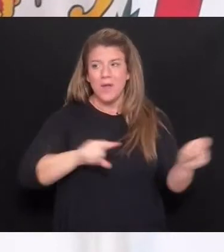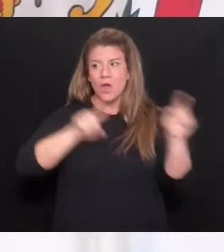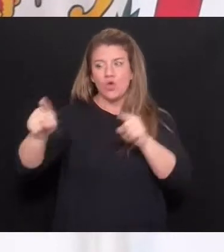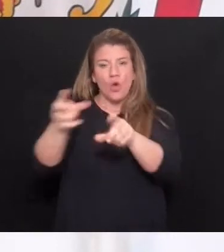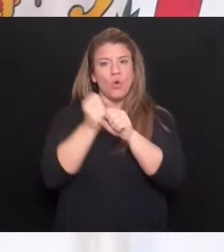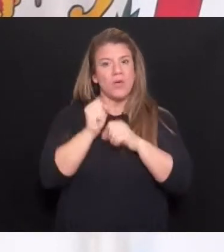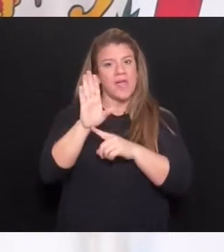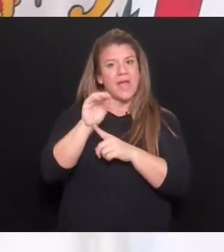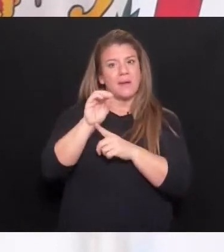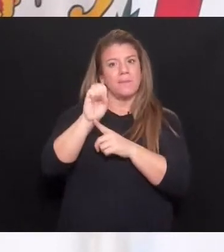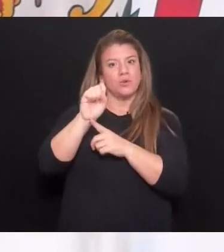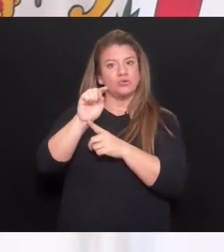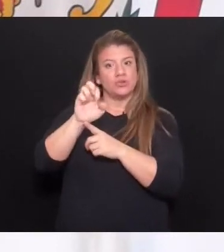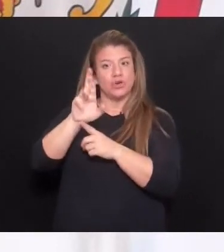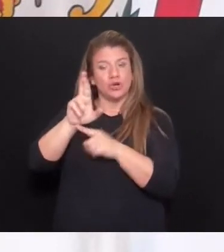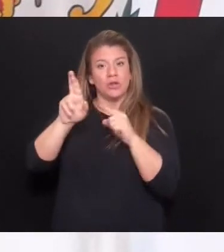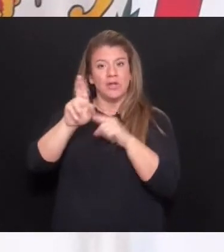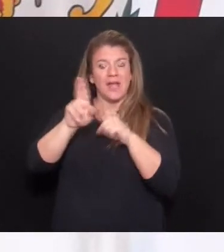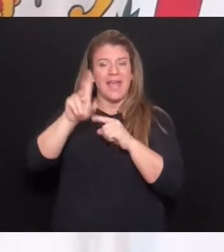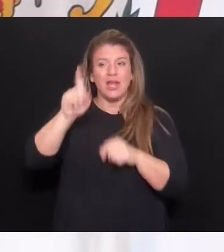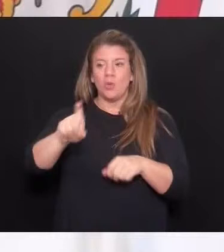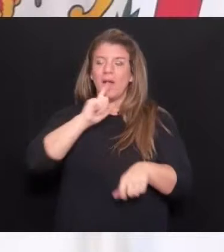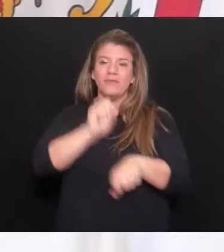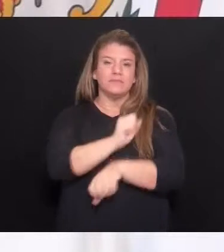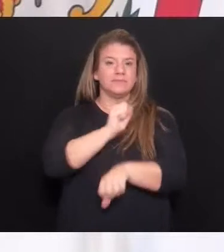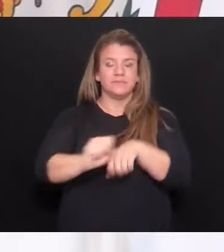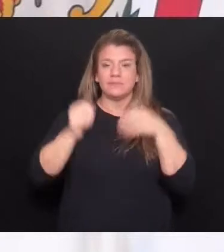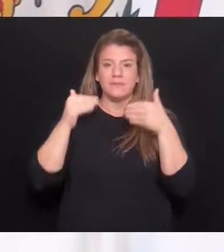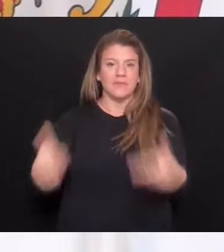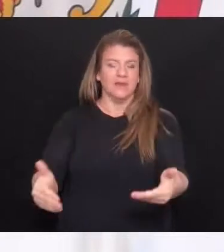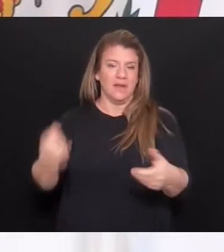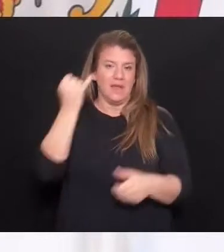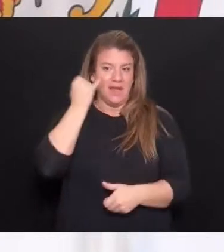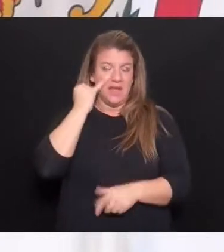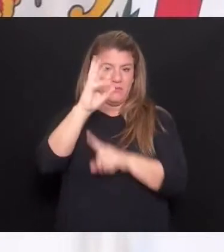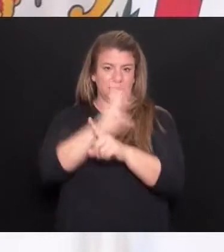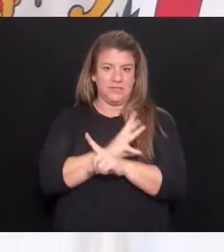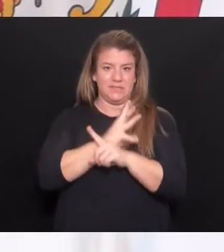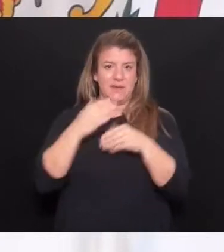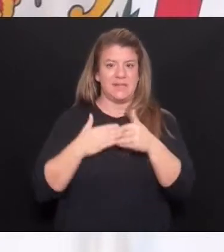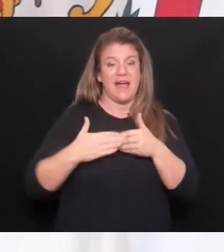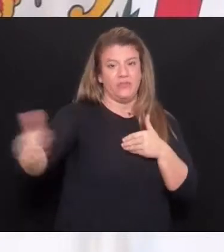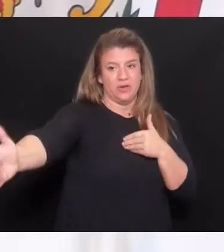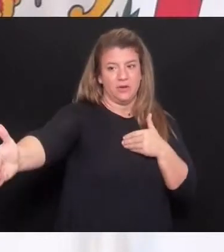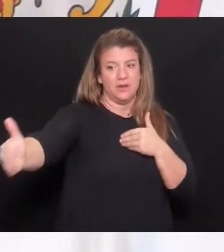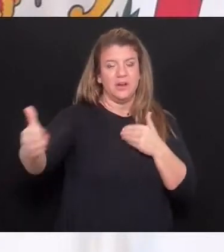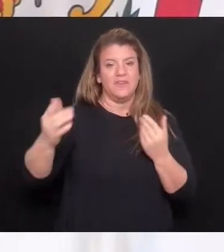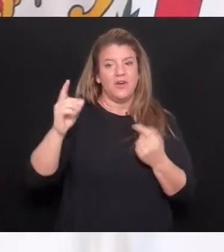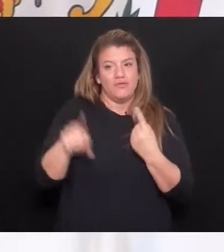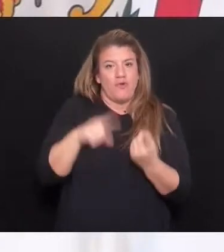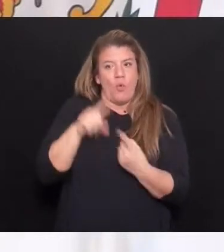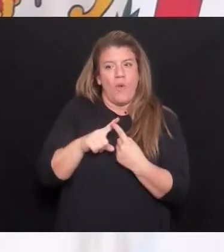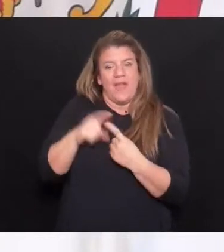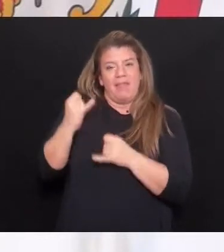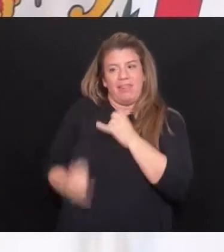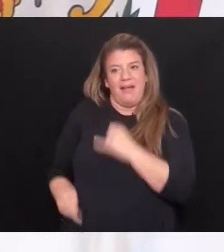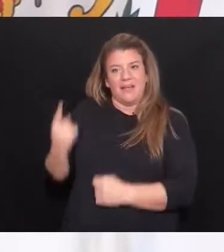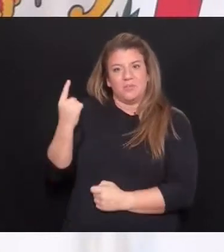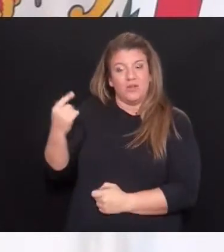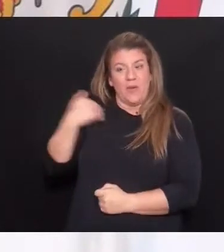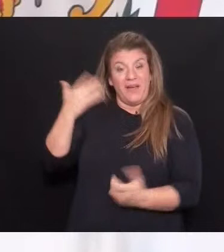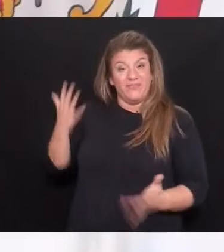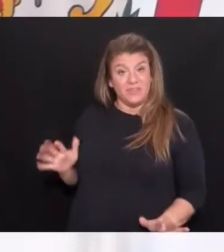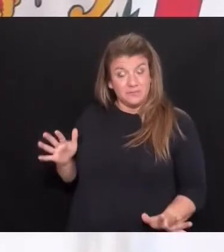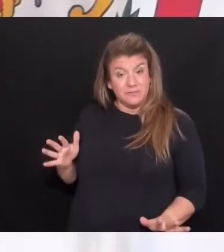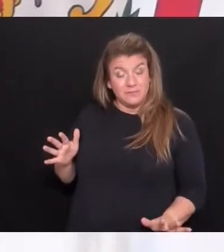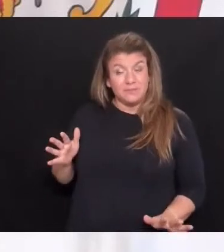shot, and absolutely you need to move forward if you're 6 months out from when you've had your last vaccination and